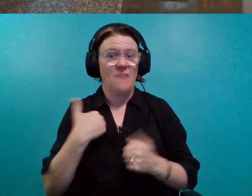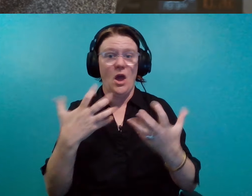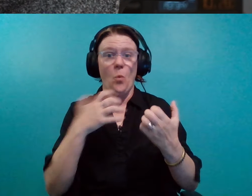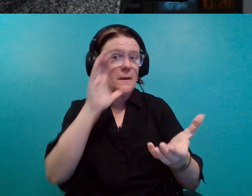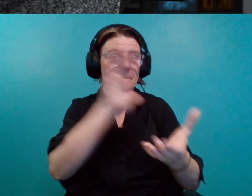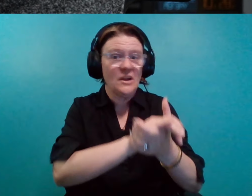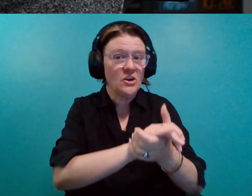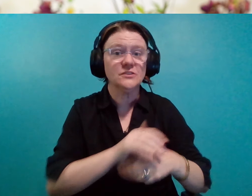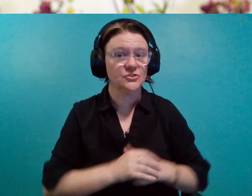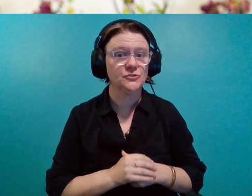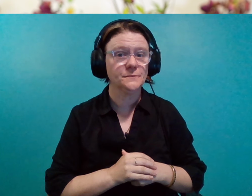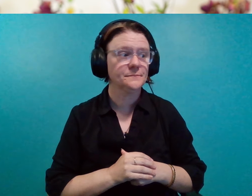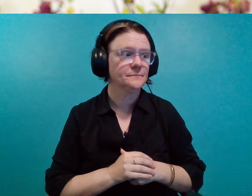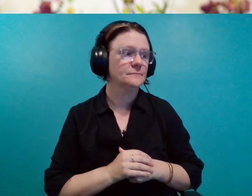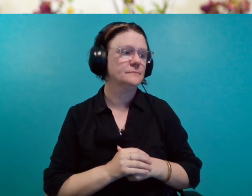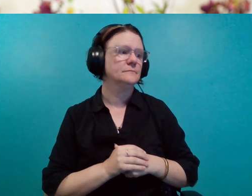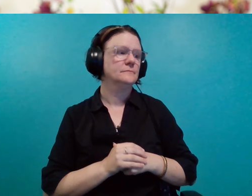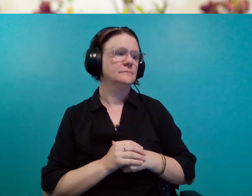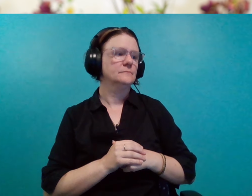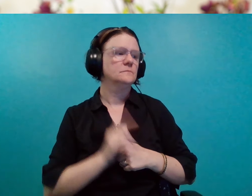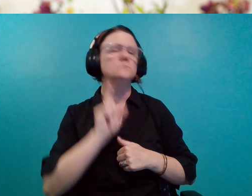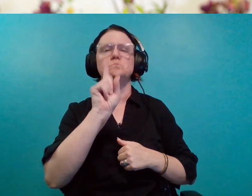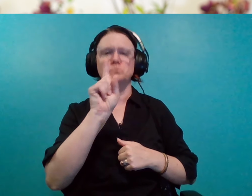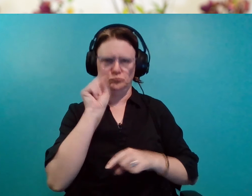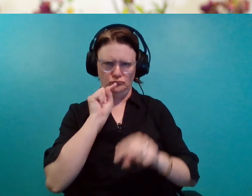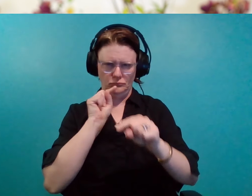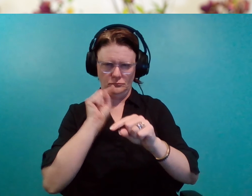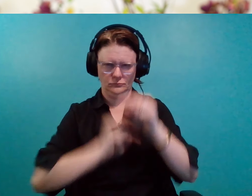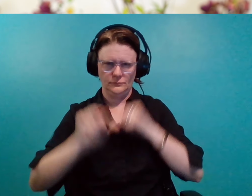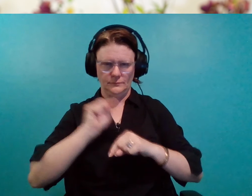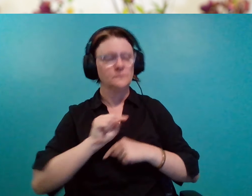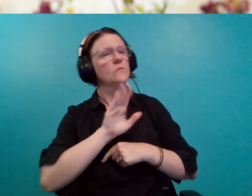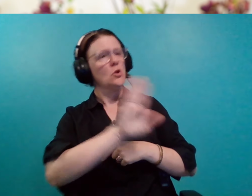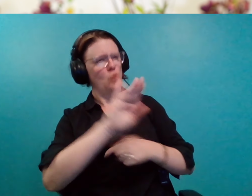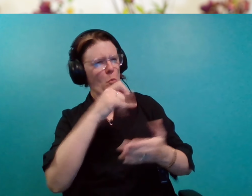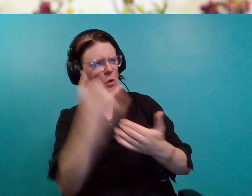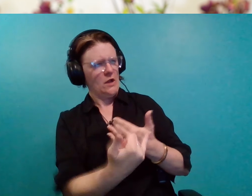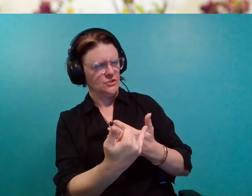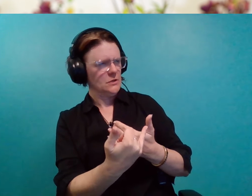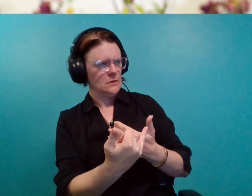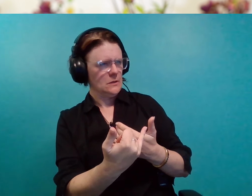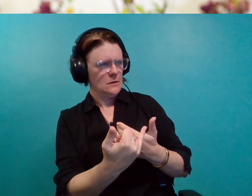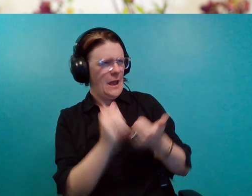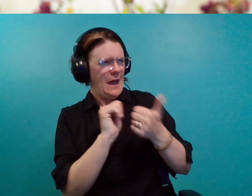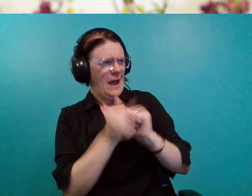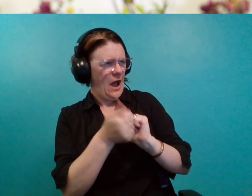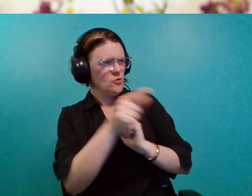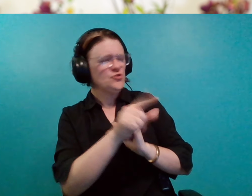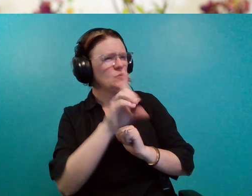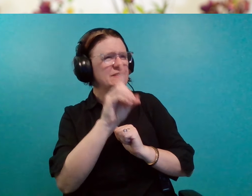marriage. I mean, but let's take it a step back. So before this project, how did you end up